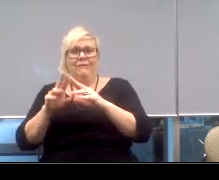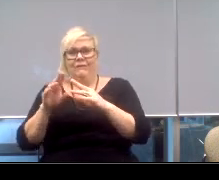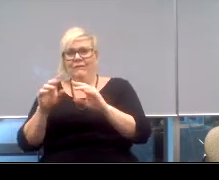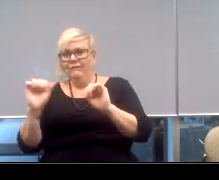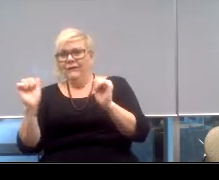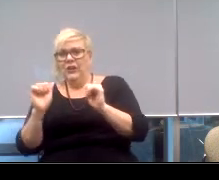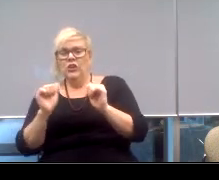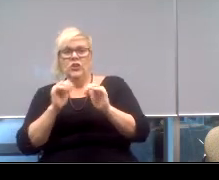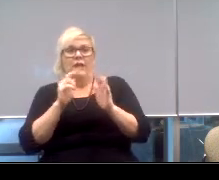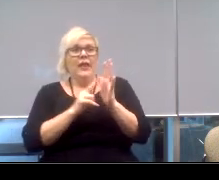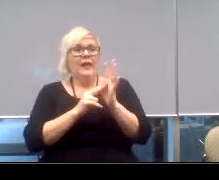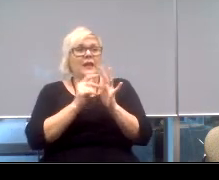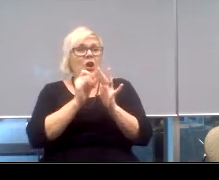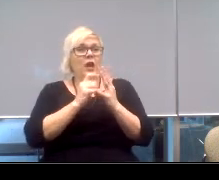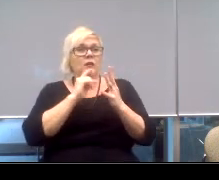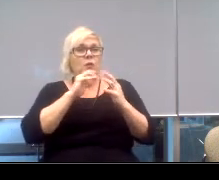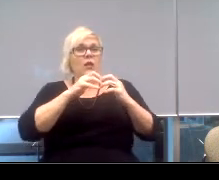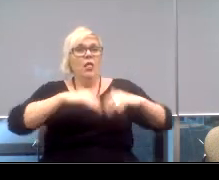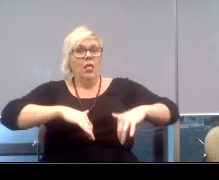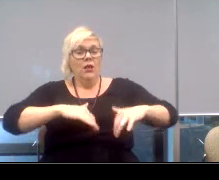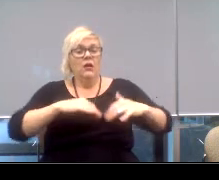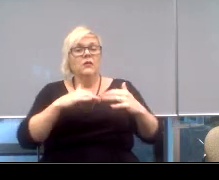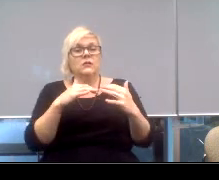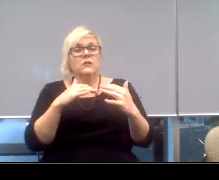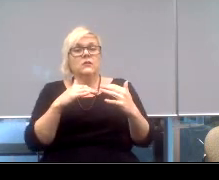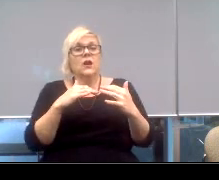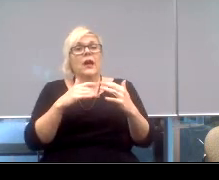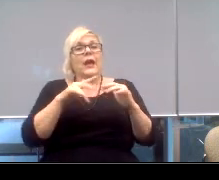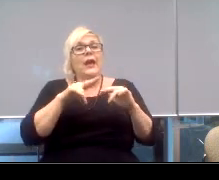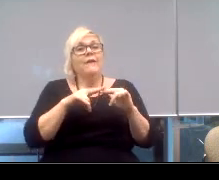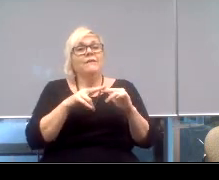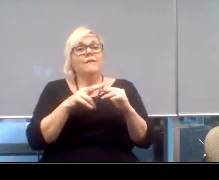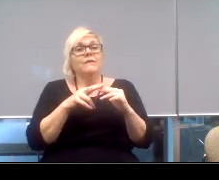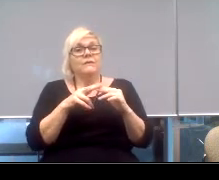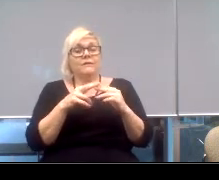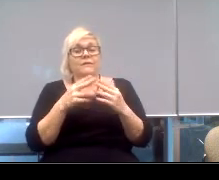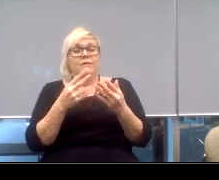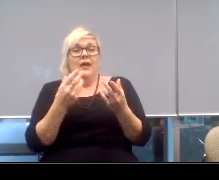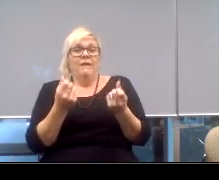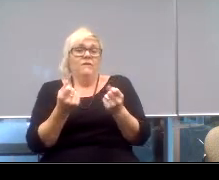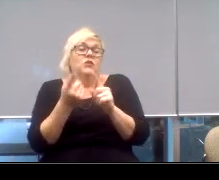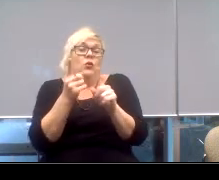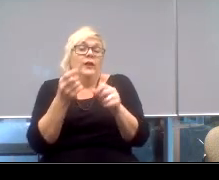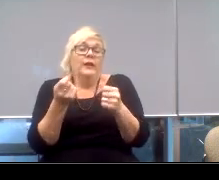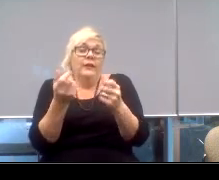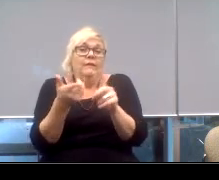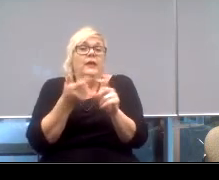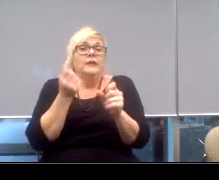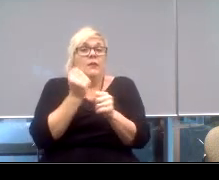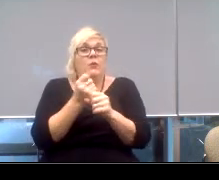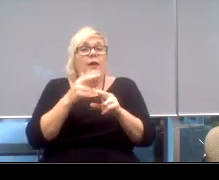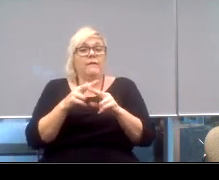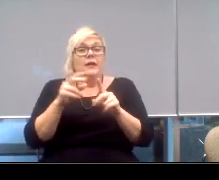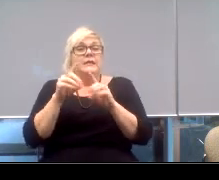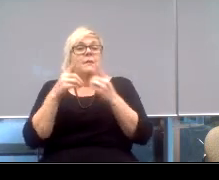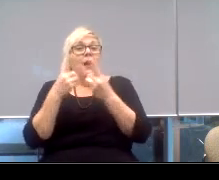these boundary issues. So when is something funded by the Department of Education, say, or the Department of